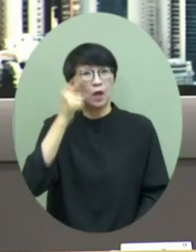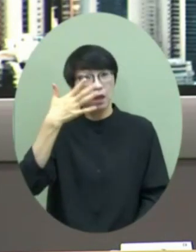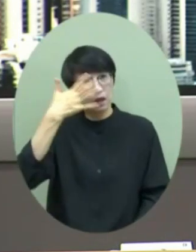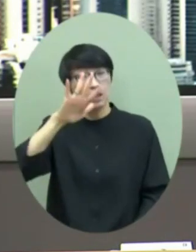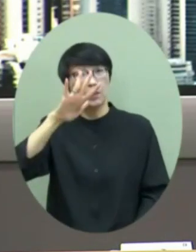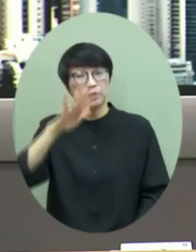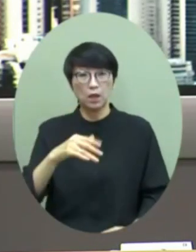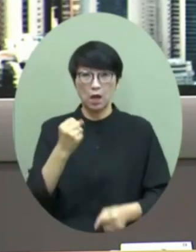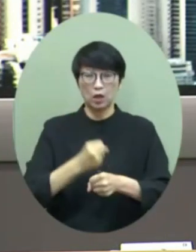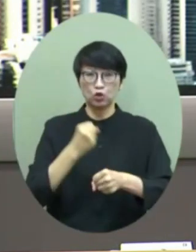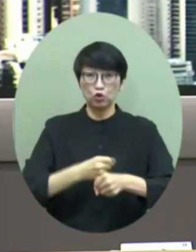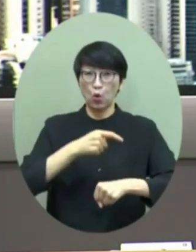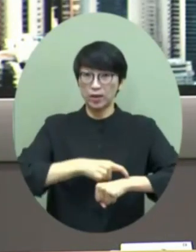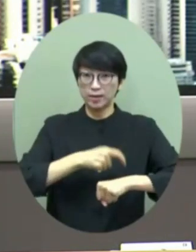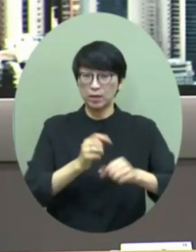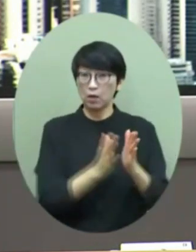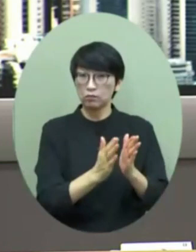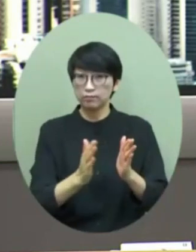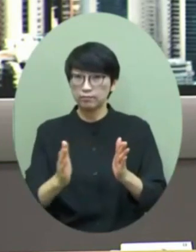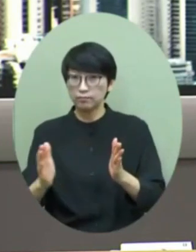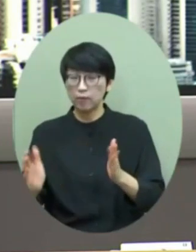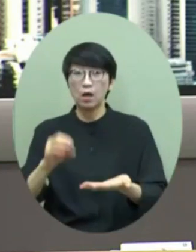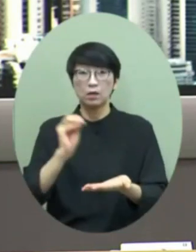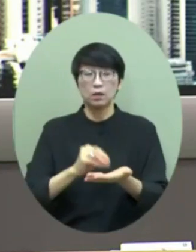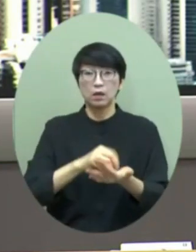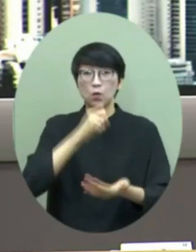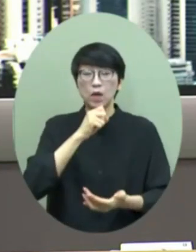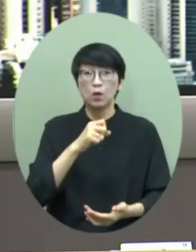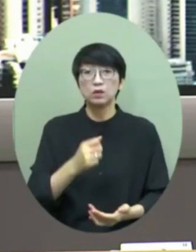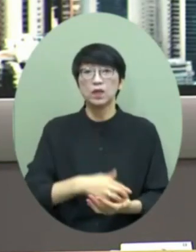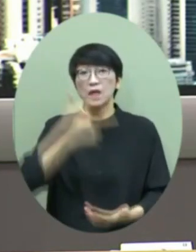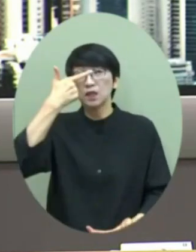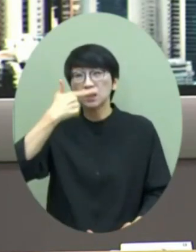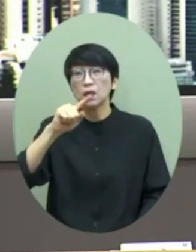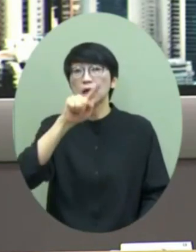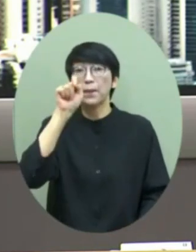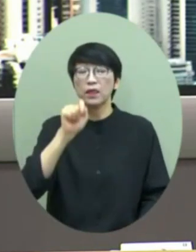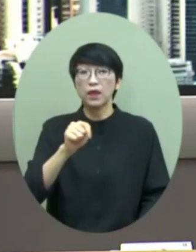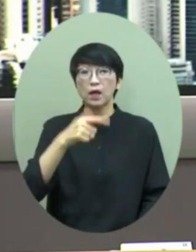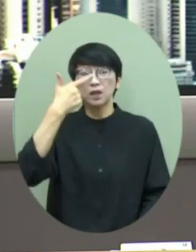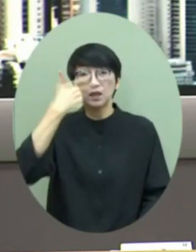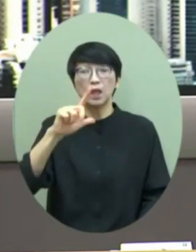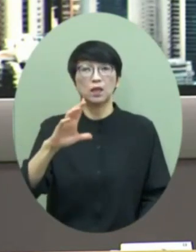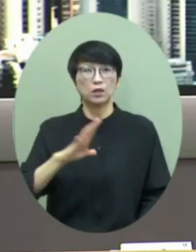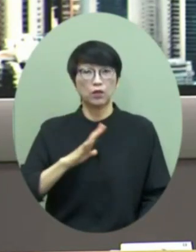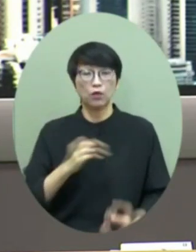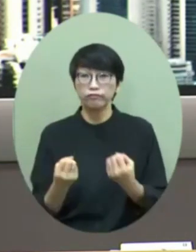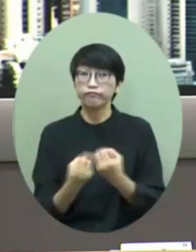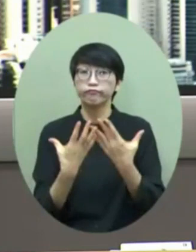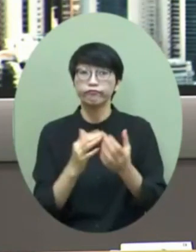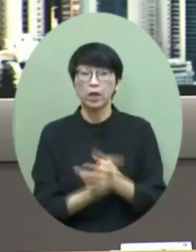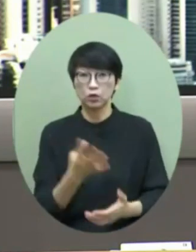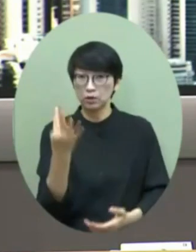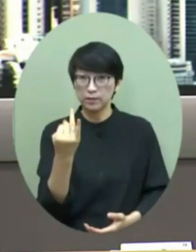idea. That's the unprecedented, and because it's so unique and unprecedented in its